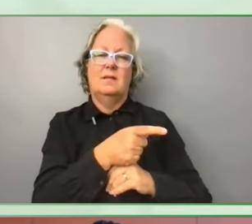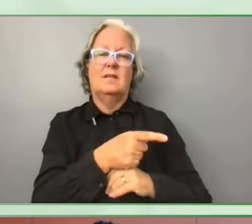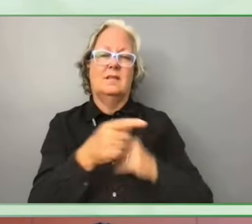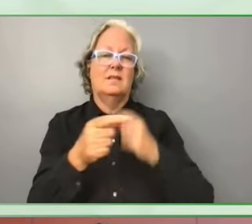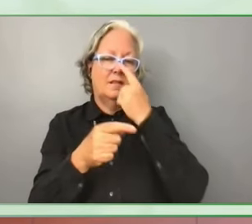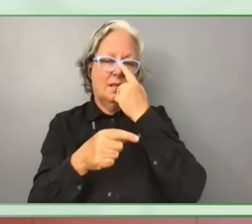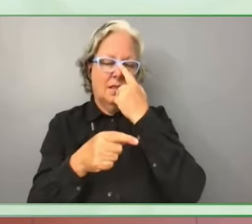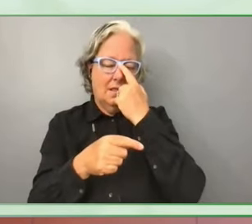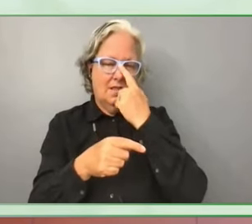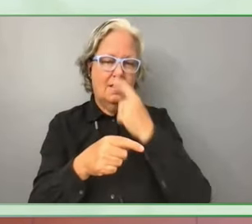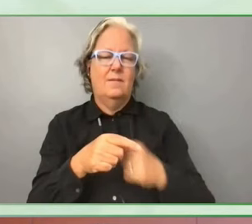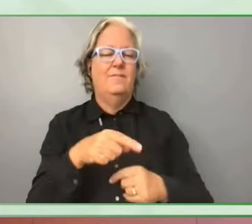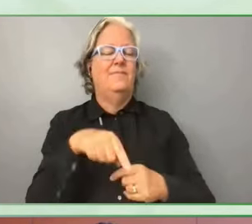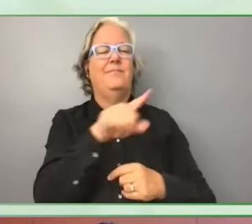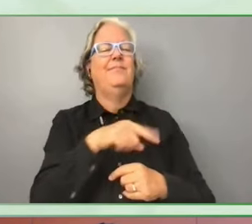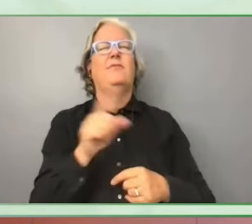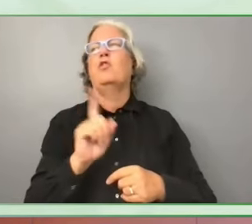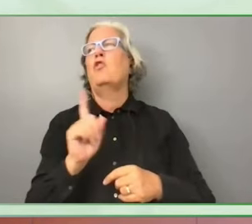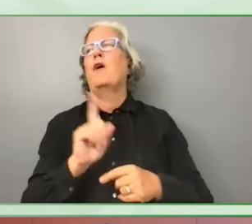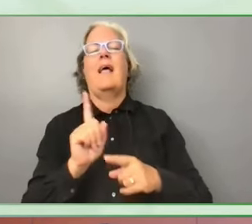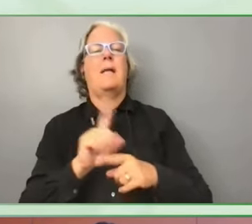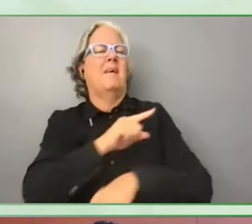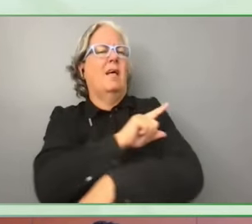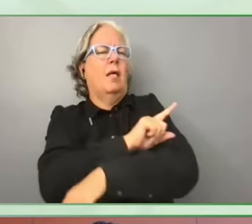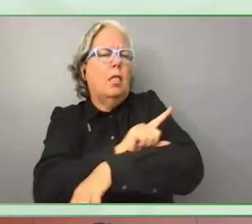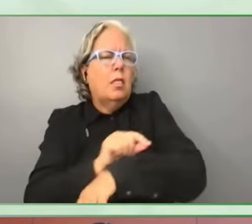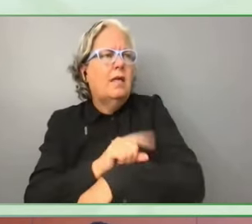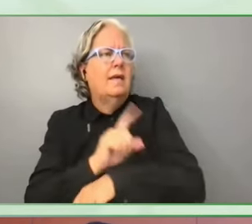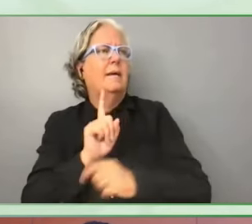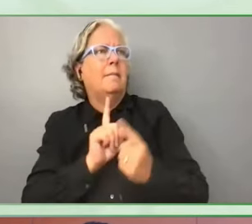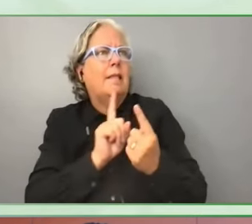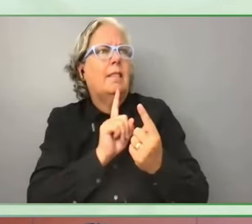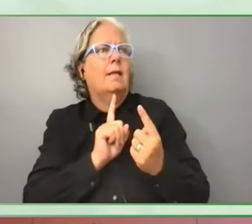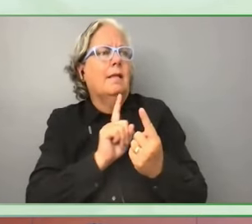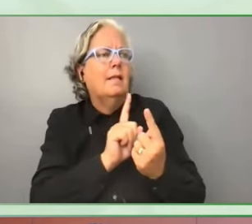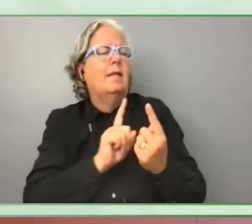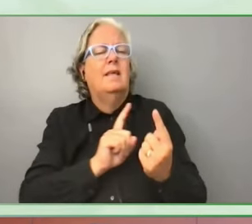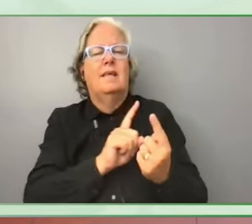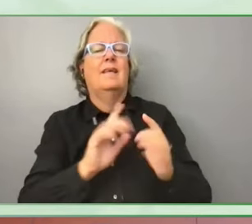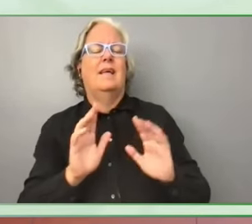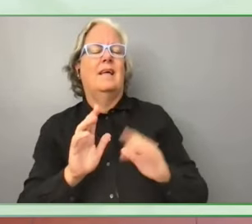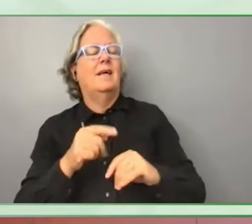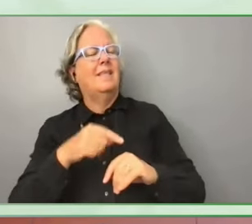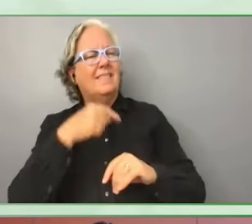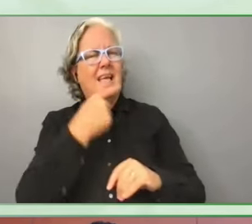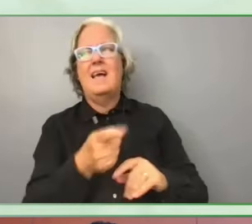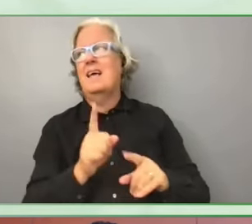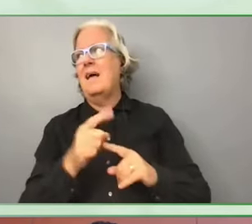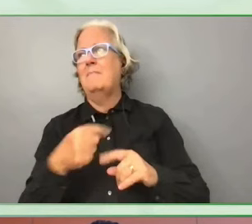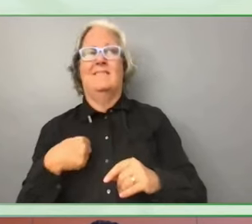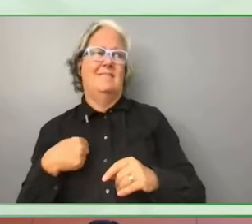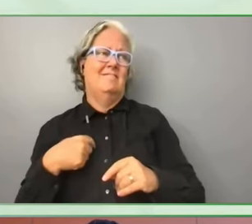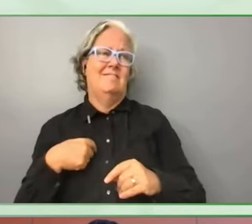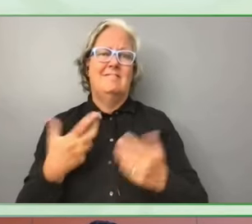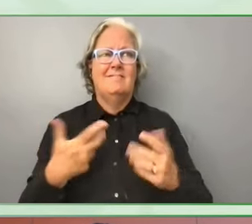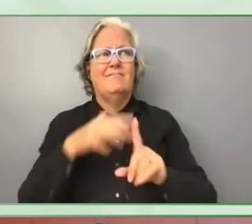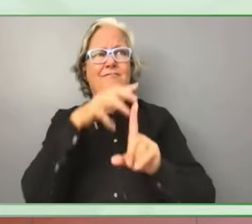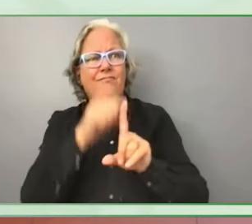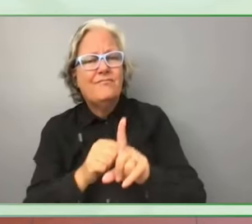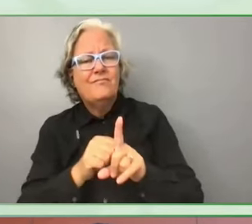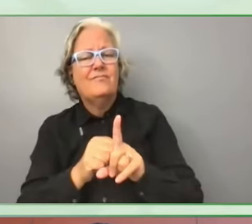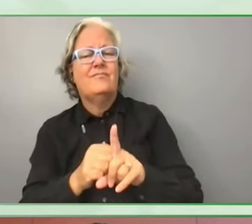enough, they are not confident enough to meet people and tell them that this thing has happened to me, whereas the repercussion of this rape and